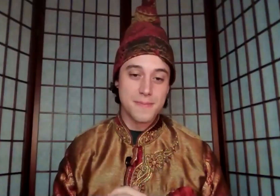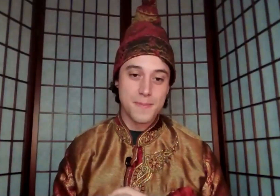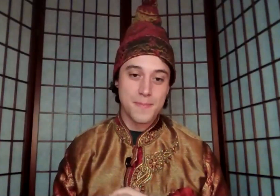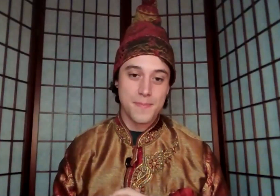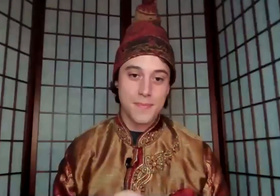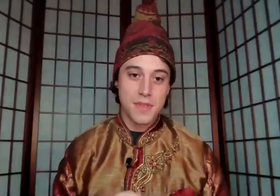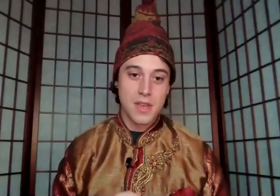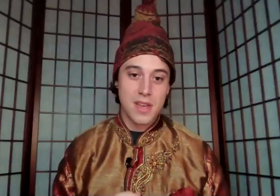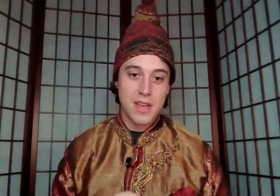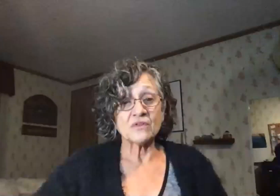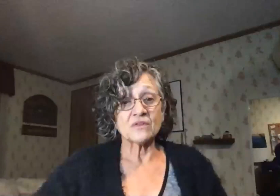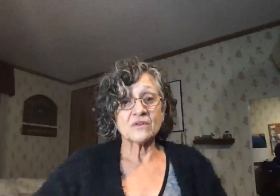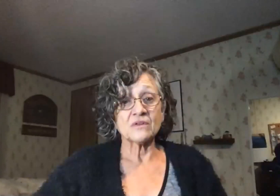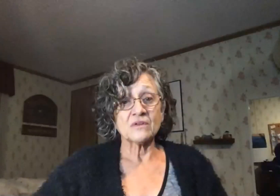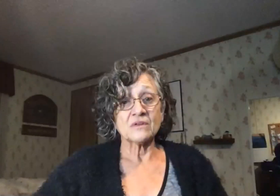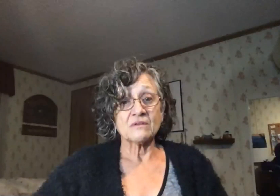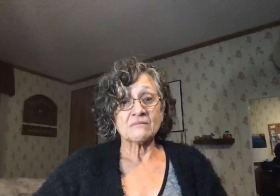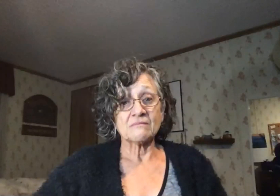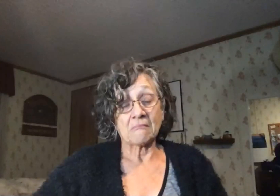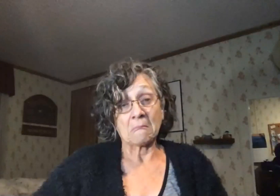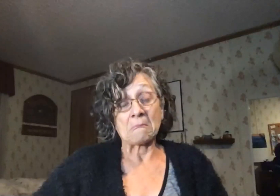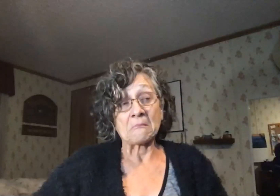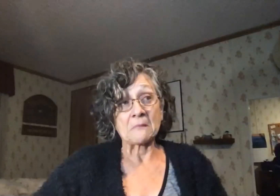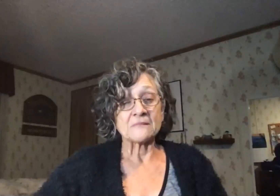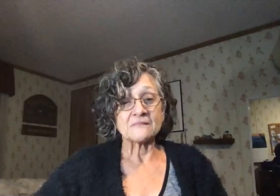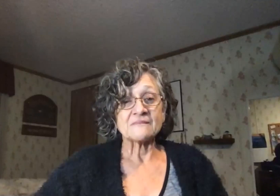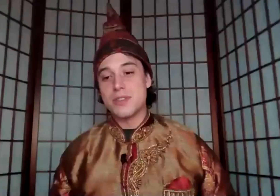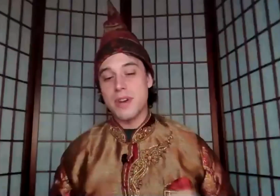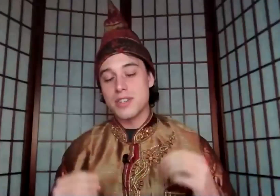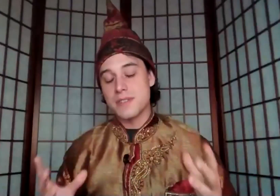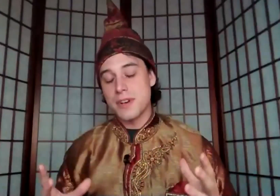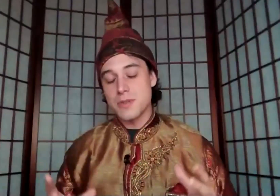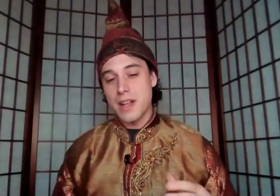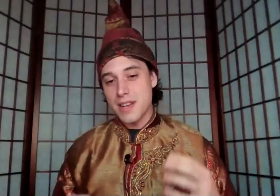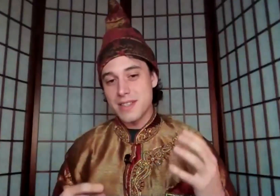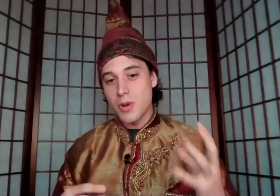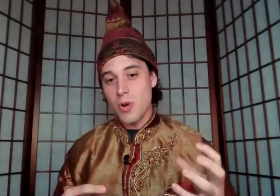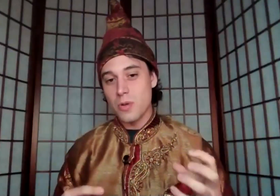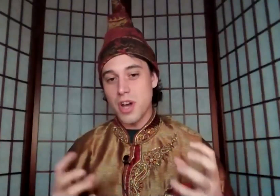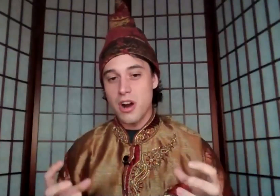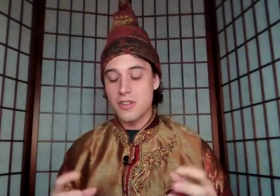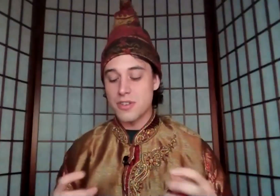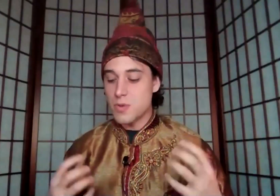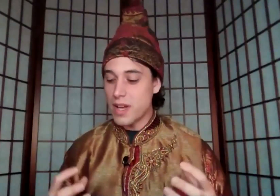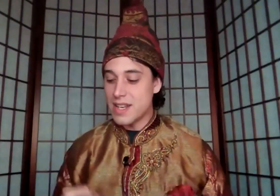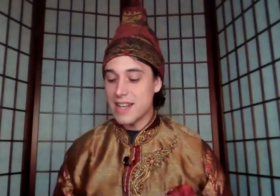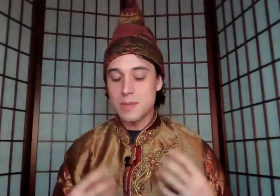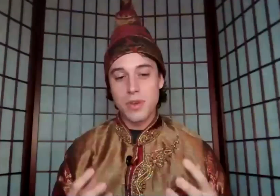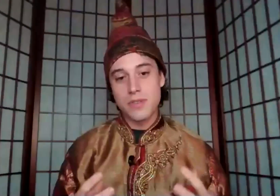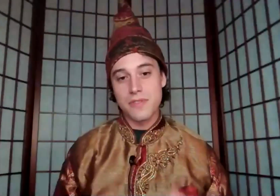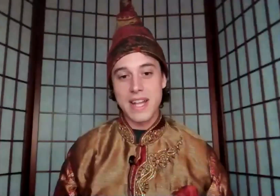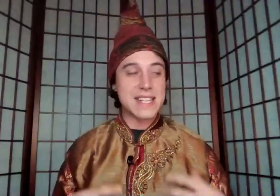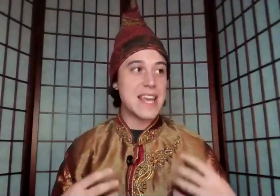mind. North. North? So north is the direction of spirituality. It's the cold, harsh wind,